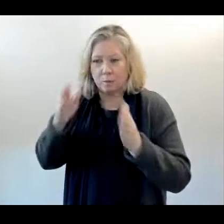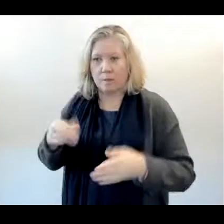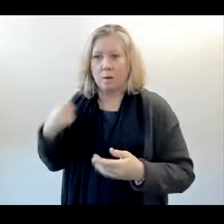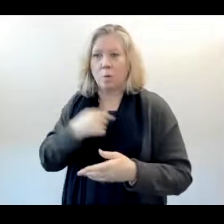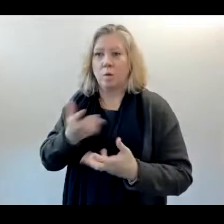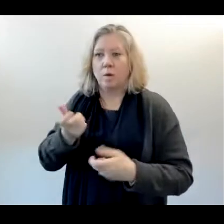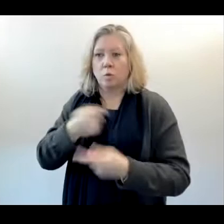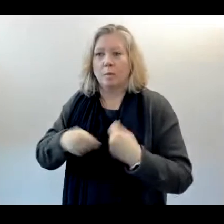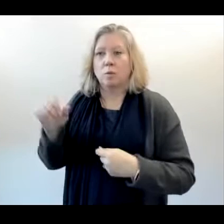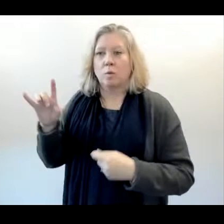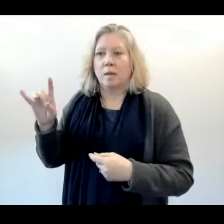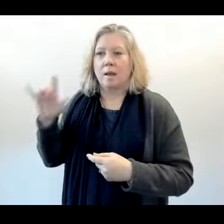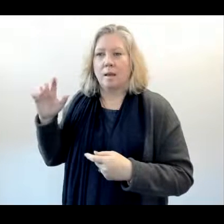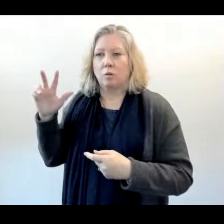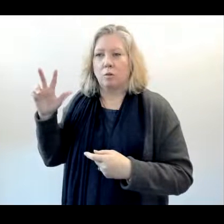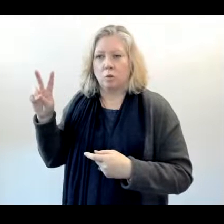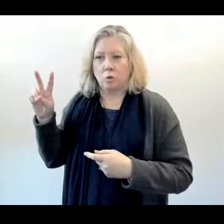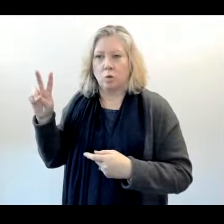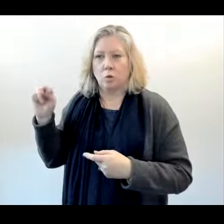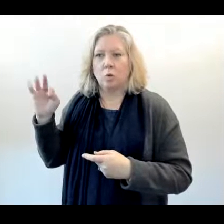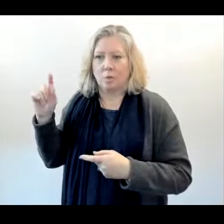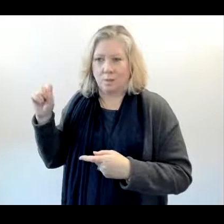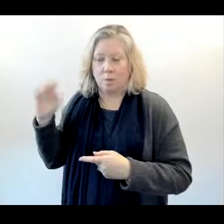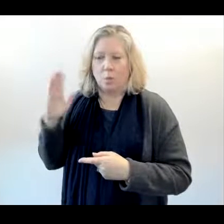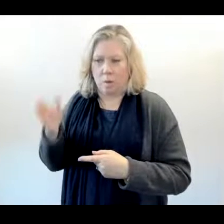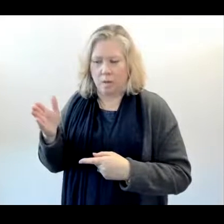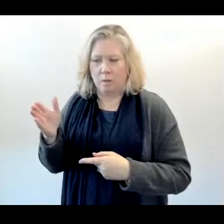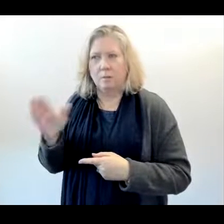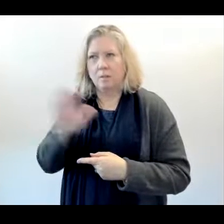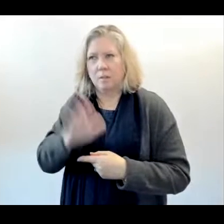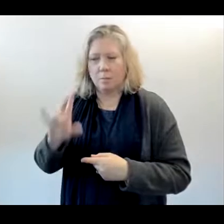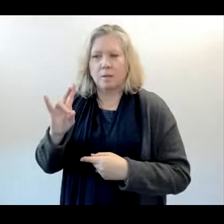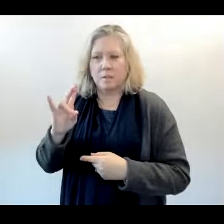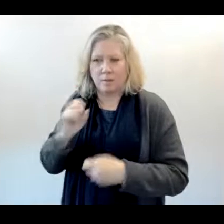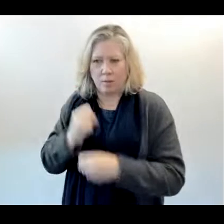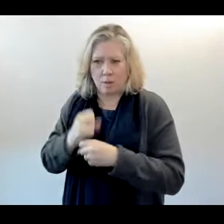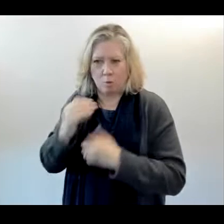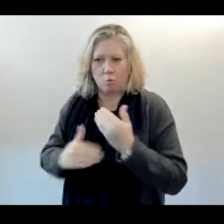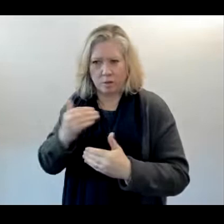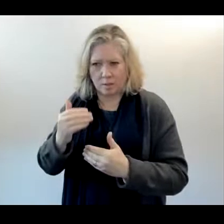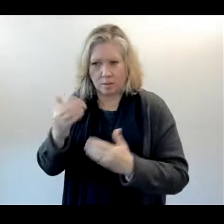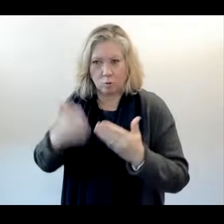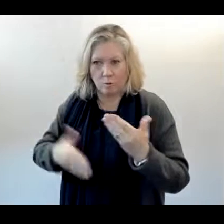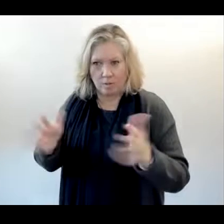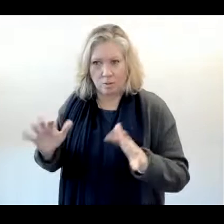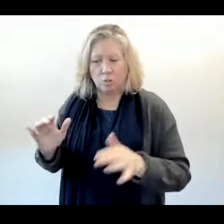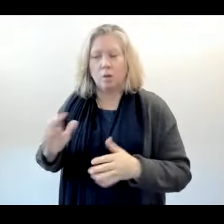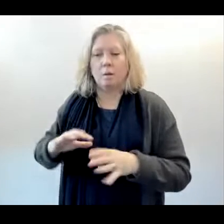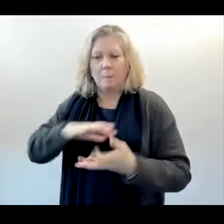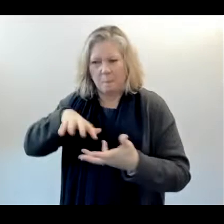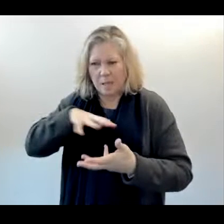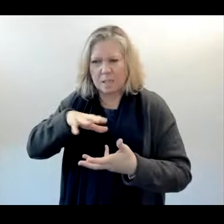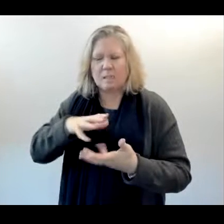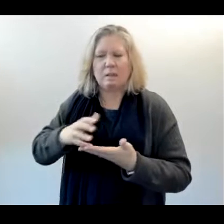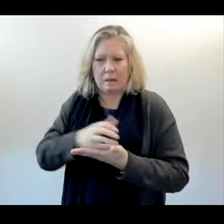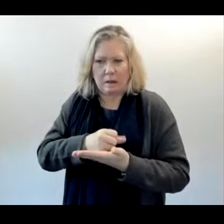832 units. Is like I said, going to take about 7 years. There will be mixed income that serves